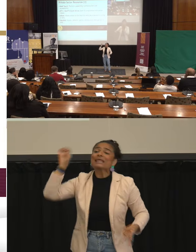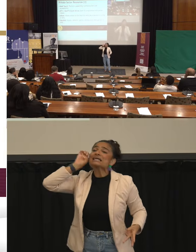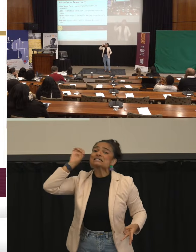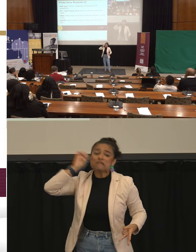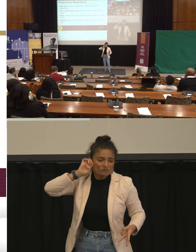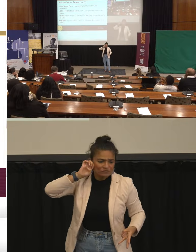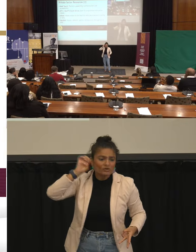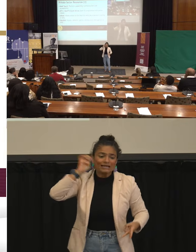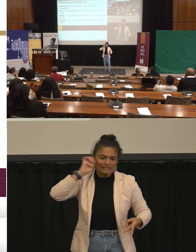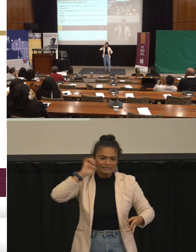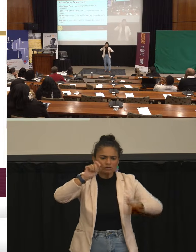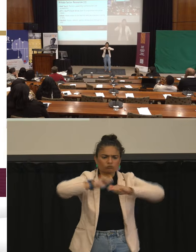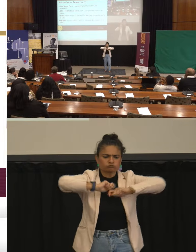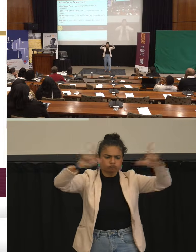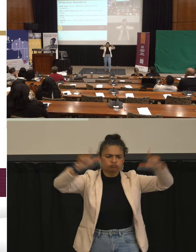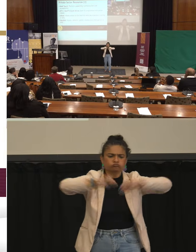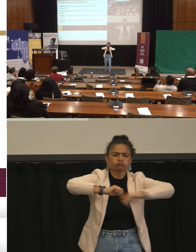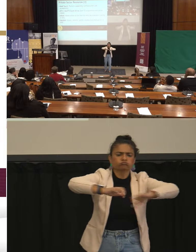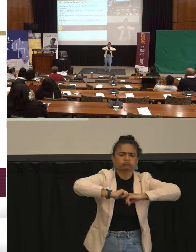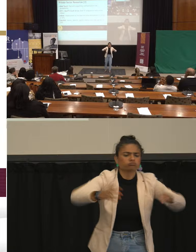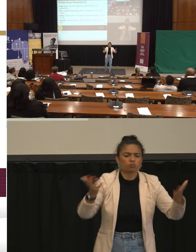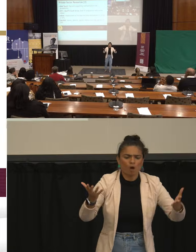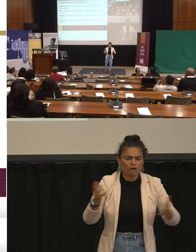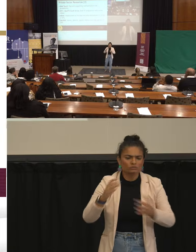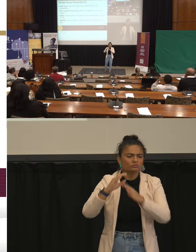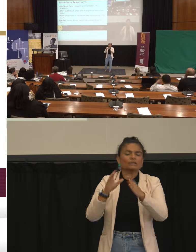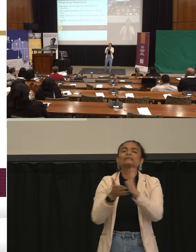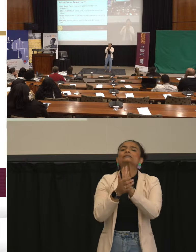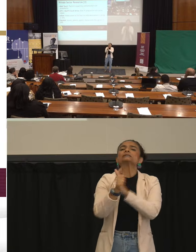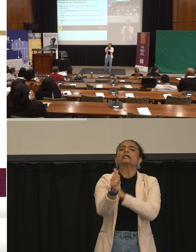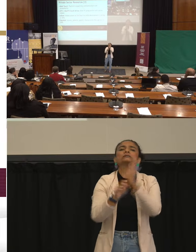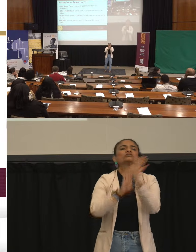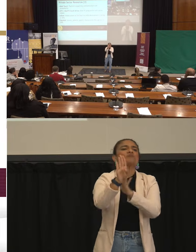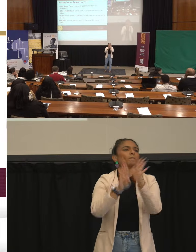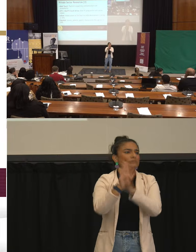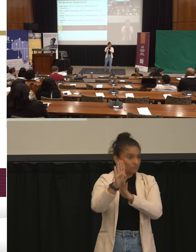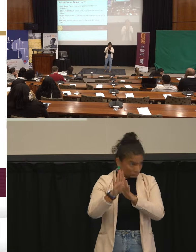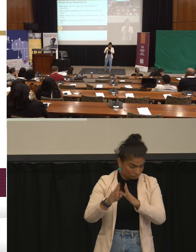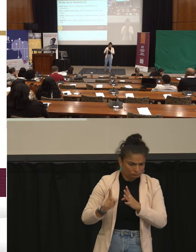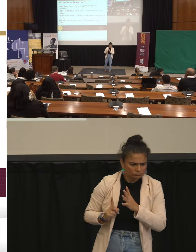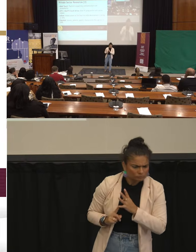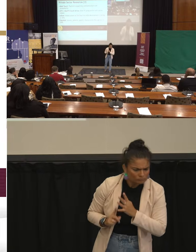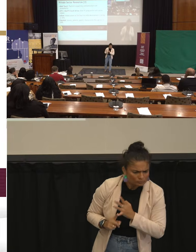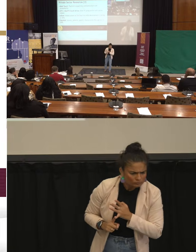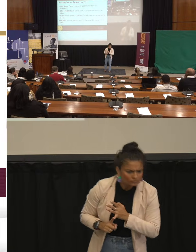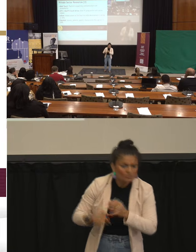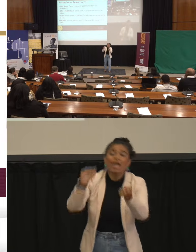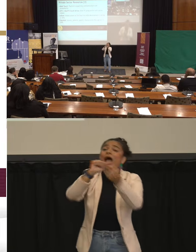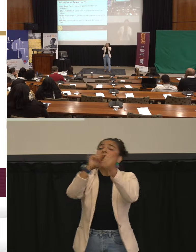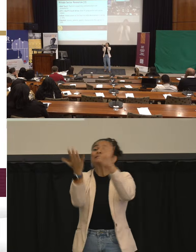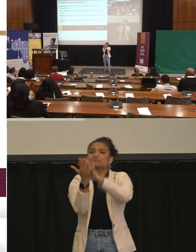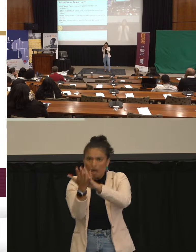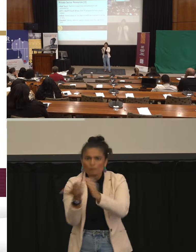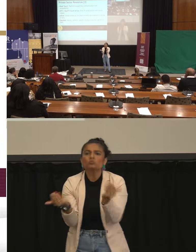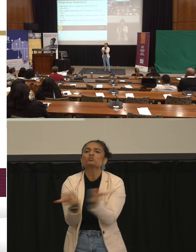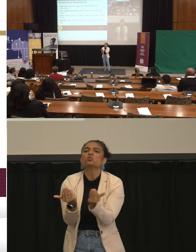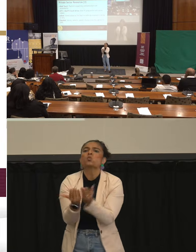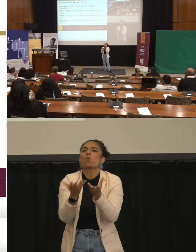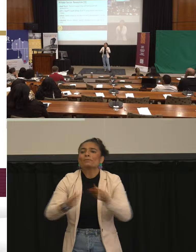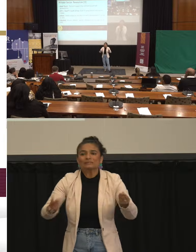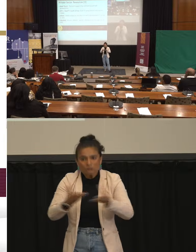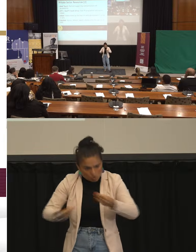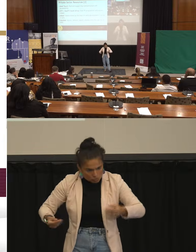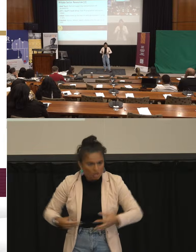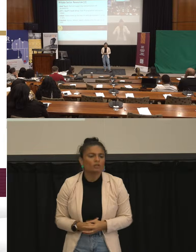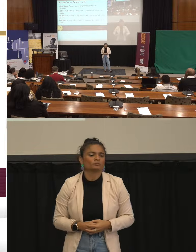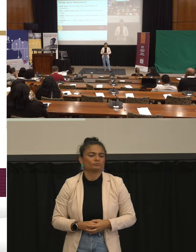remember that. And then we also have eDeaf, who create videos aimed at the deaf for skills development training in SASL. And